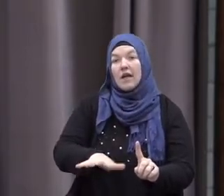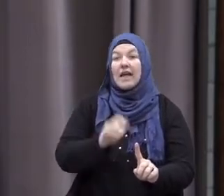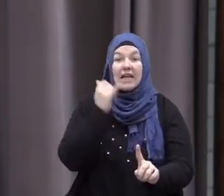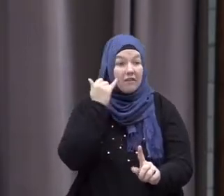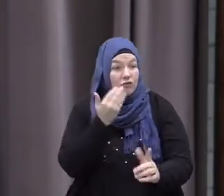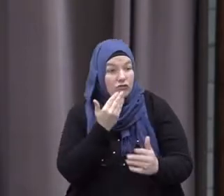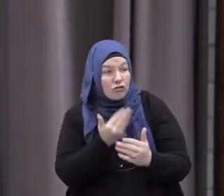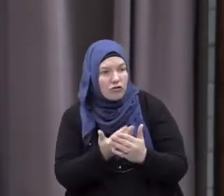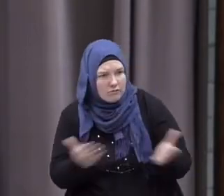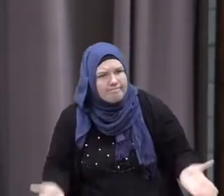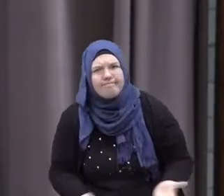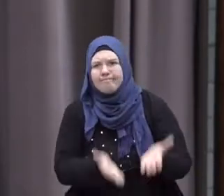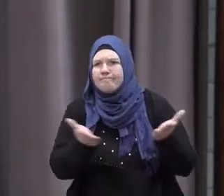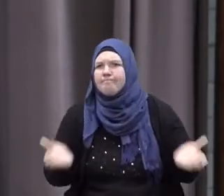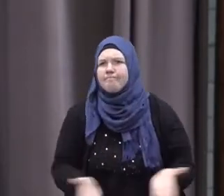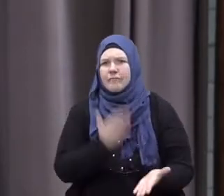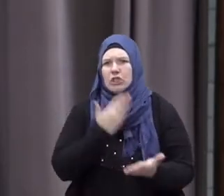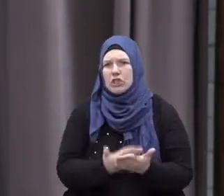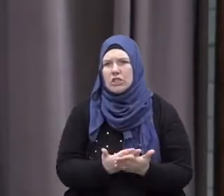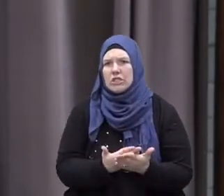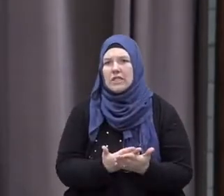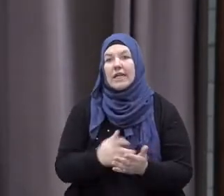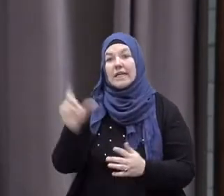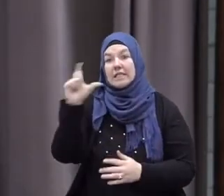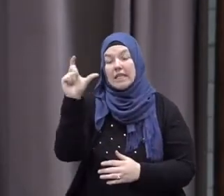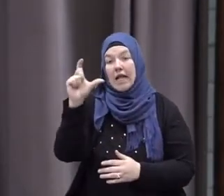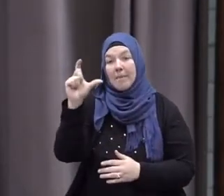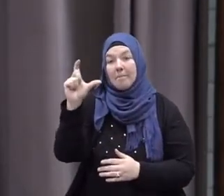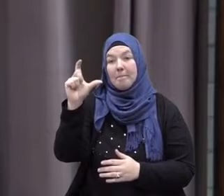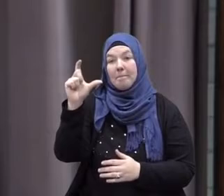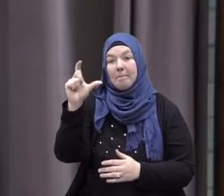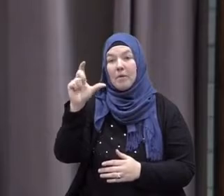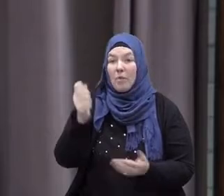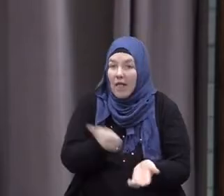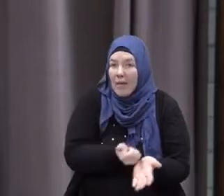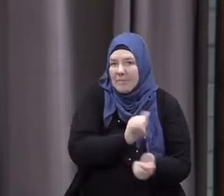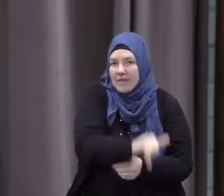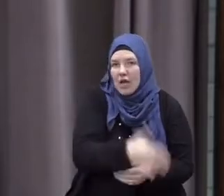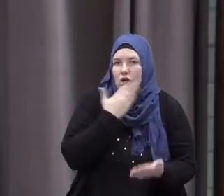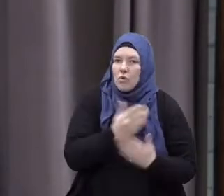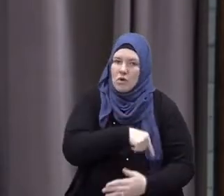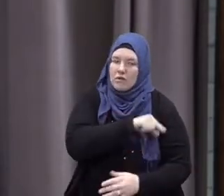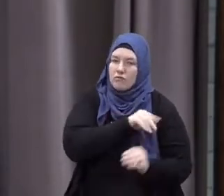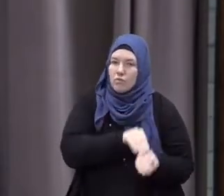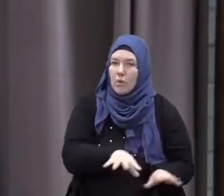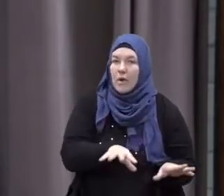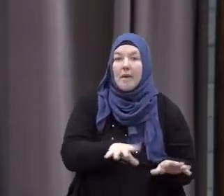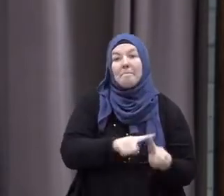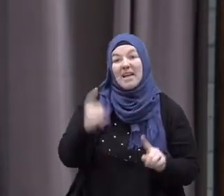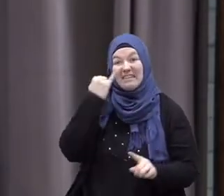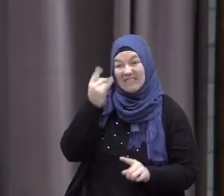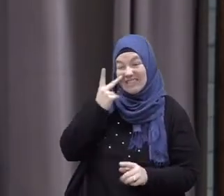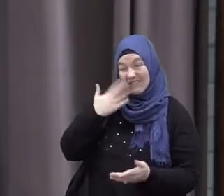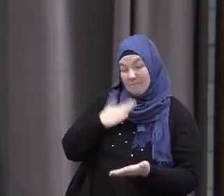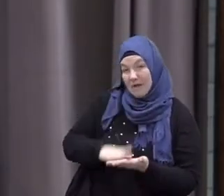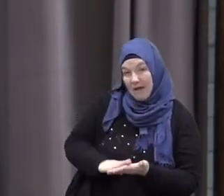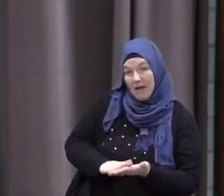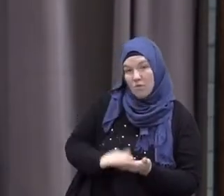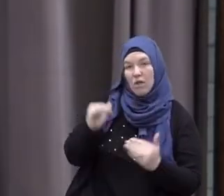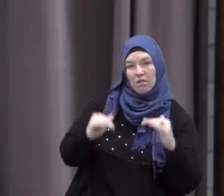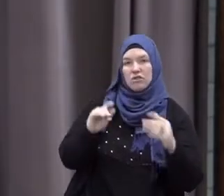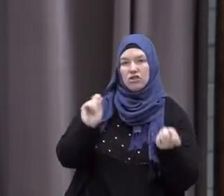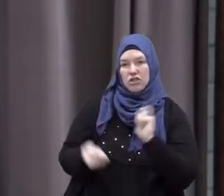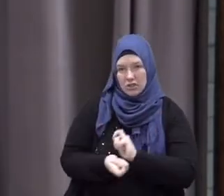whatever righteous guidance Islam brings forth. We need to look at our society